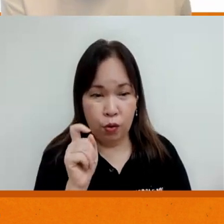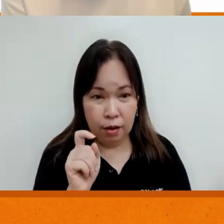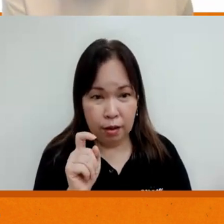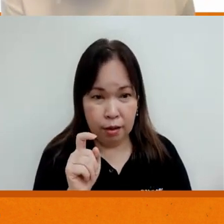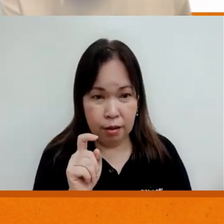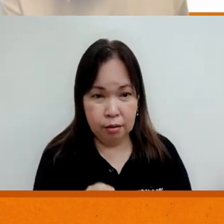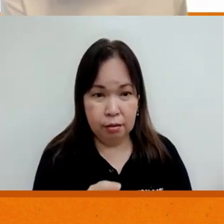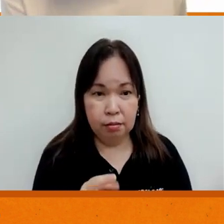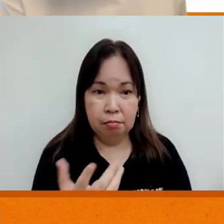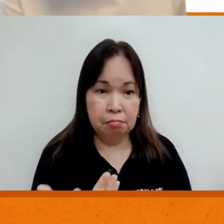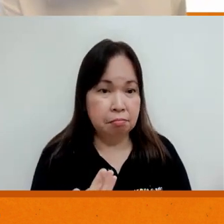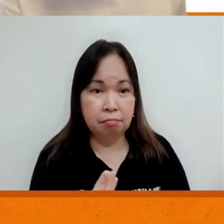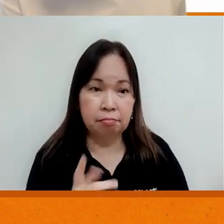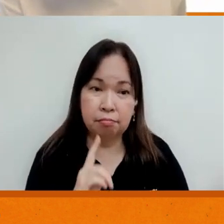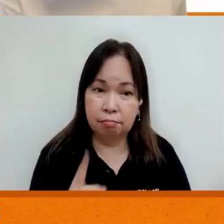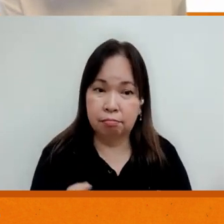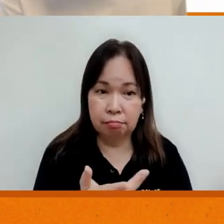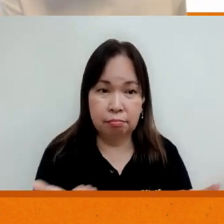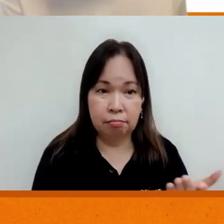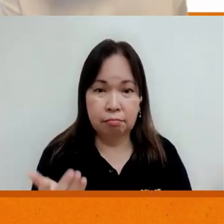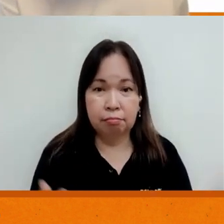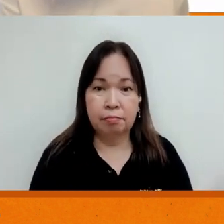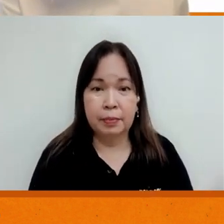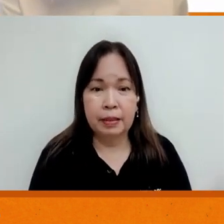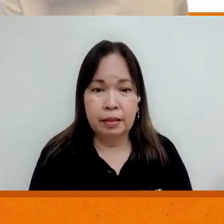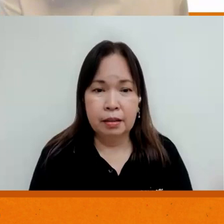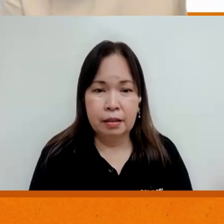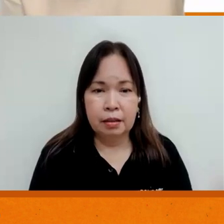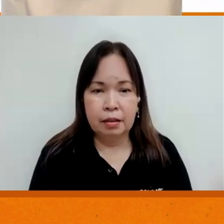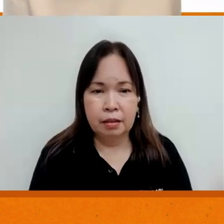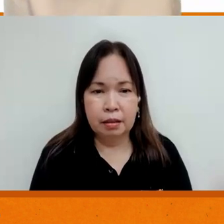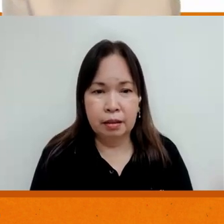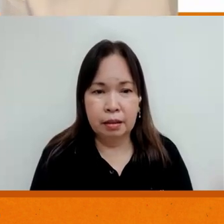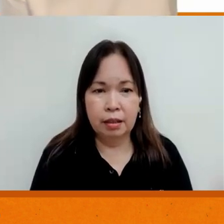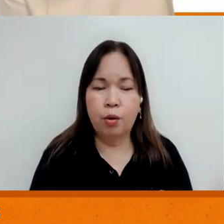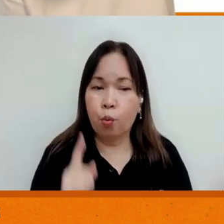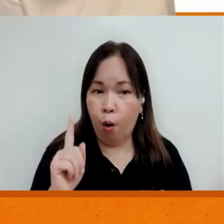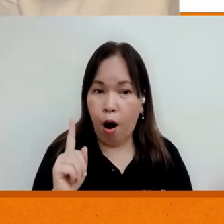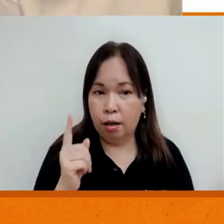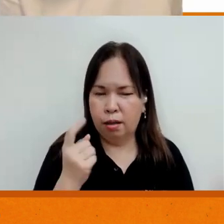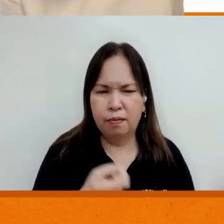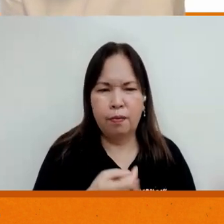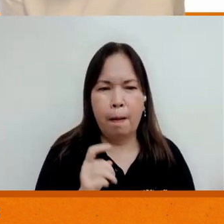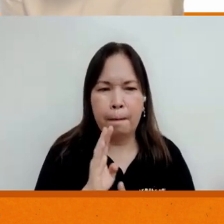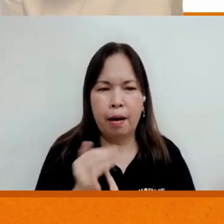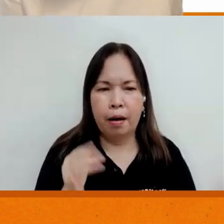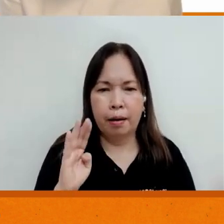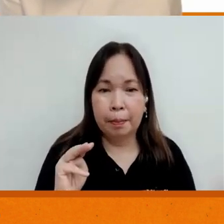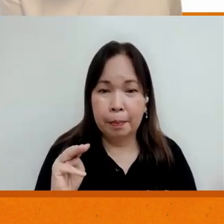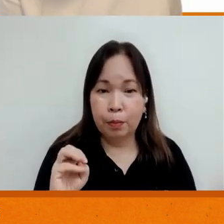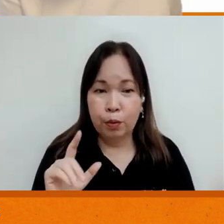Cherry or Malin, either one of you can respond to this. Someone from Barangay Molino is asking, why